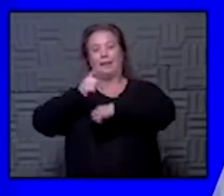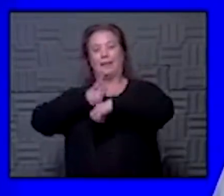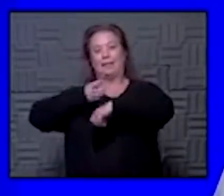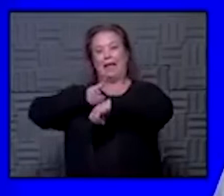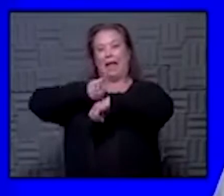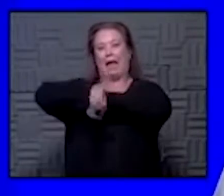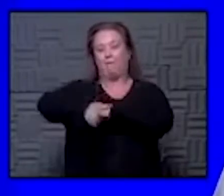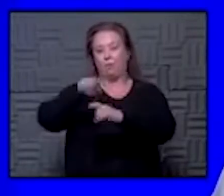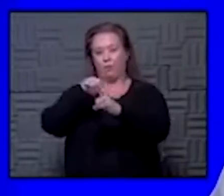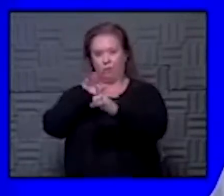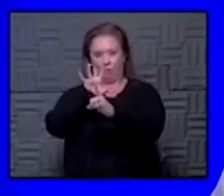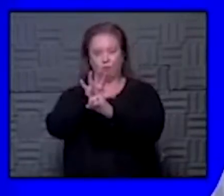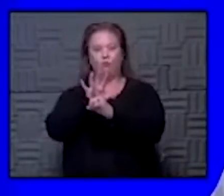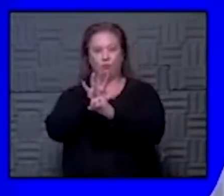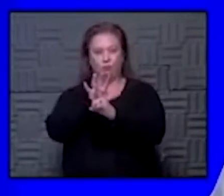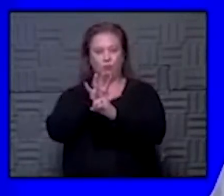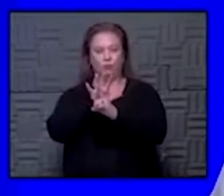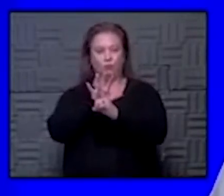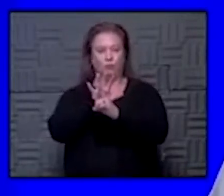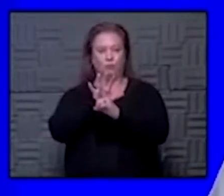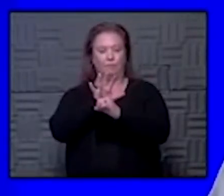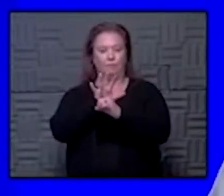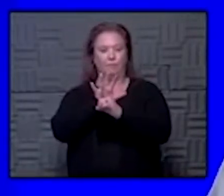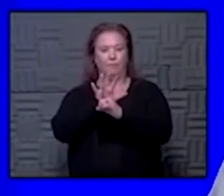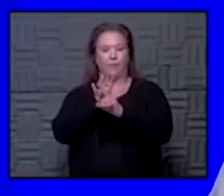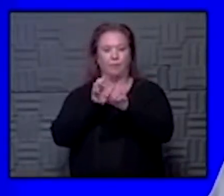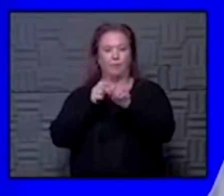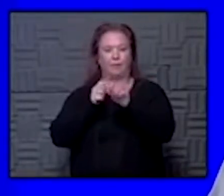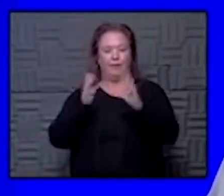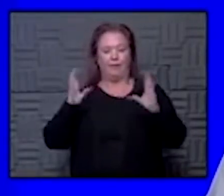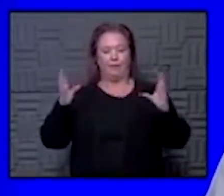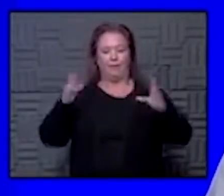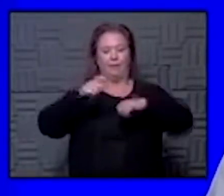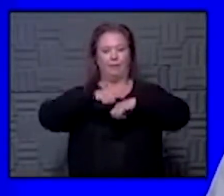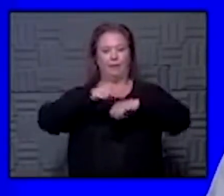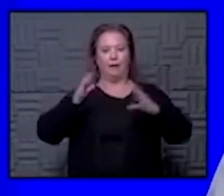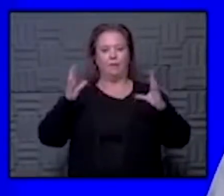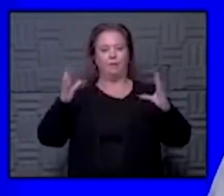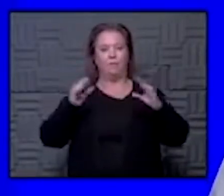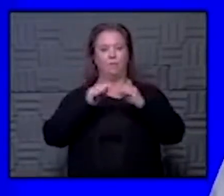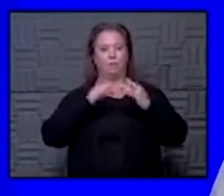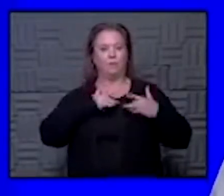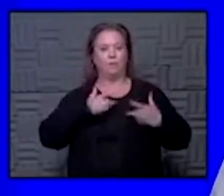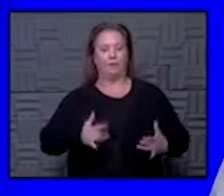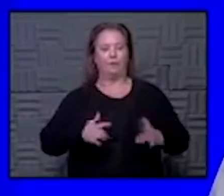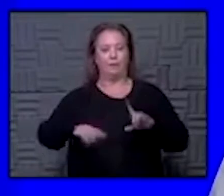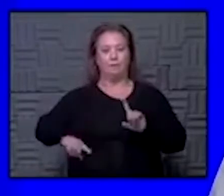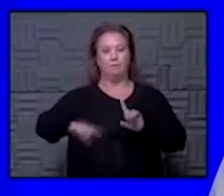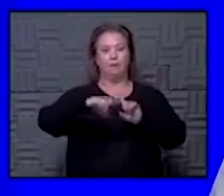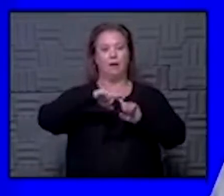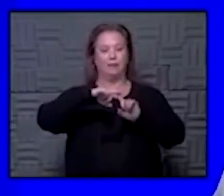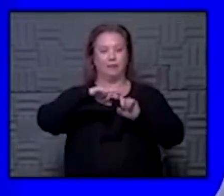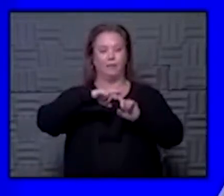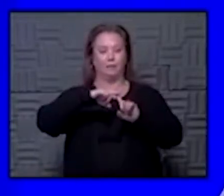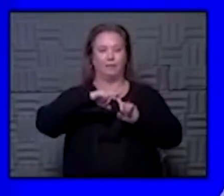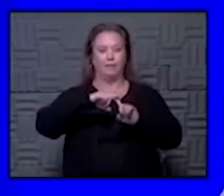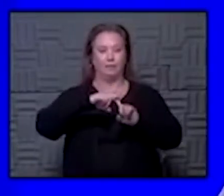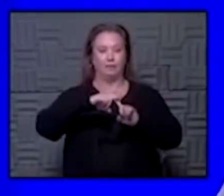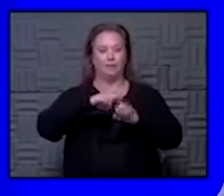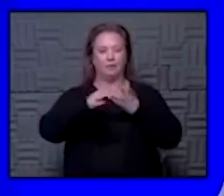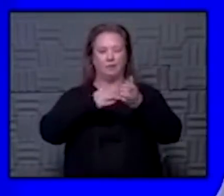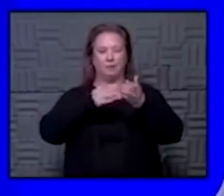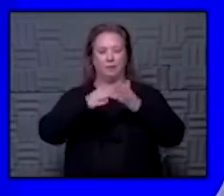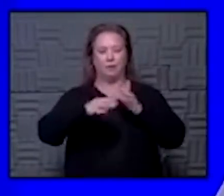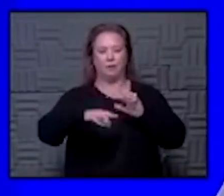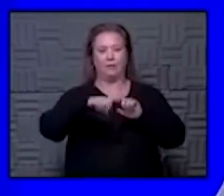after exposure so that you fall into that area where you are more likely to be testing positive even if you are not having symptoms. So